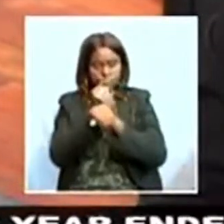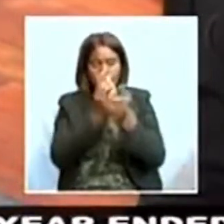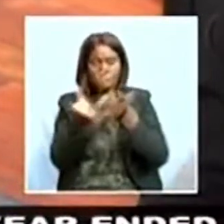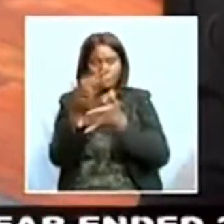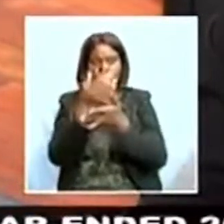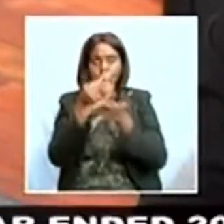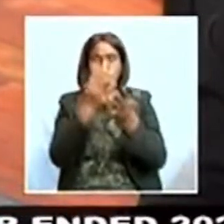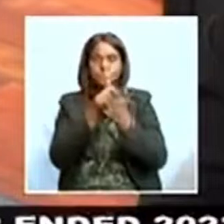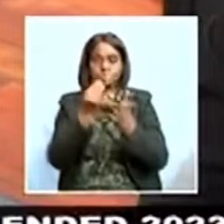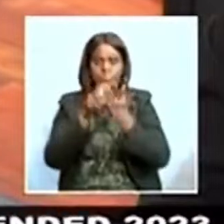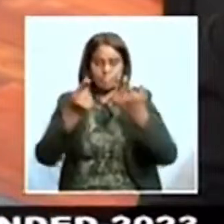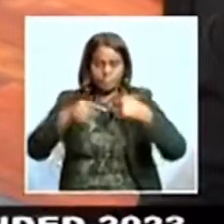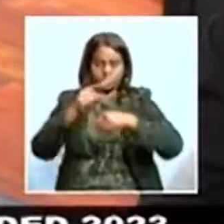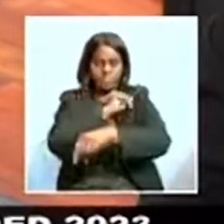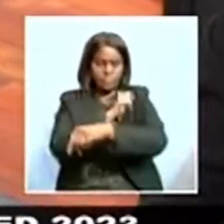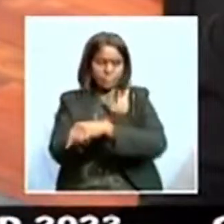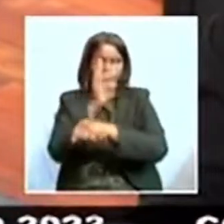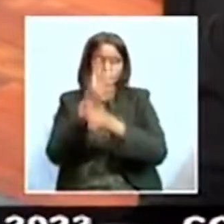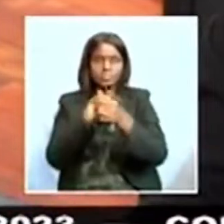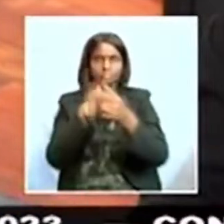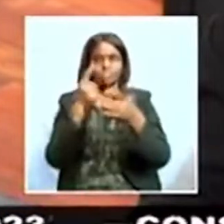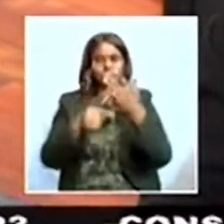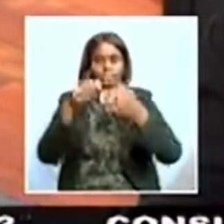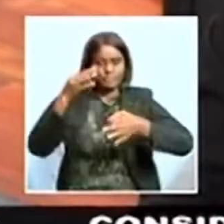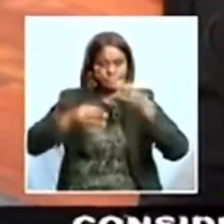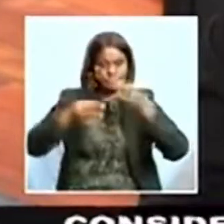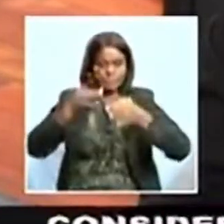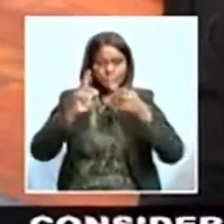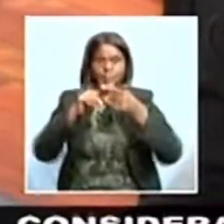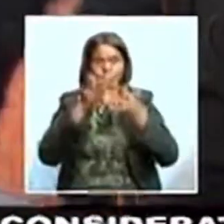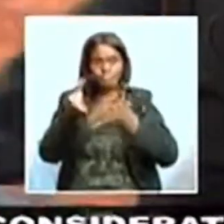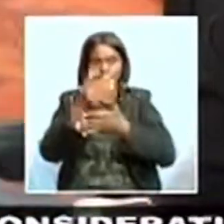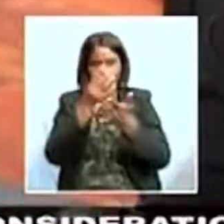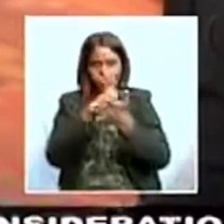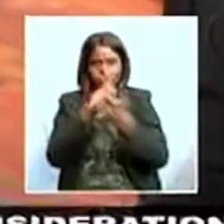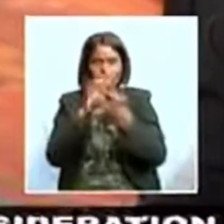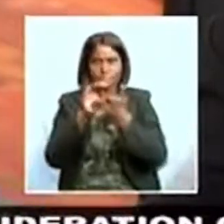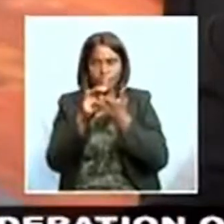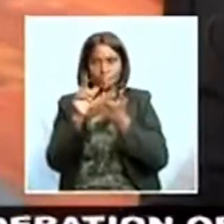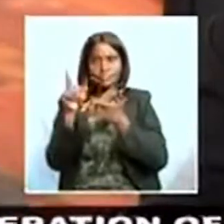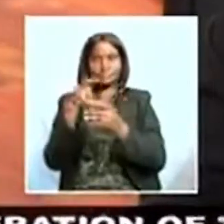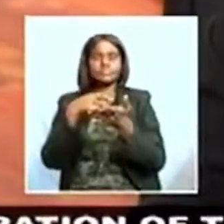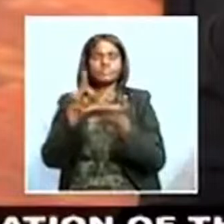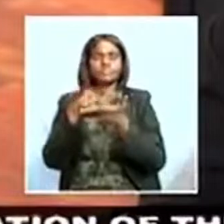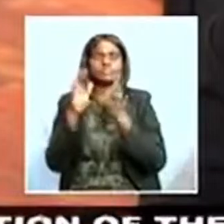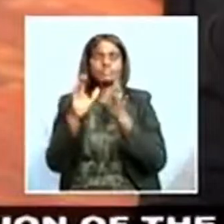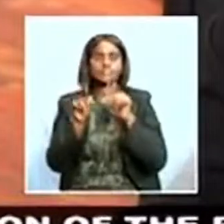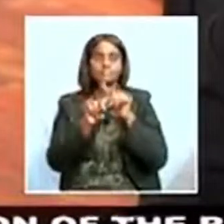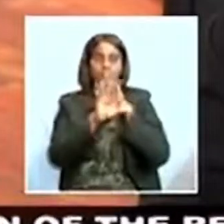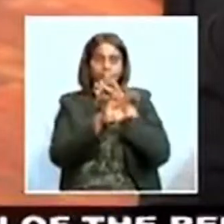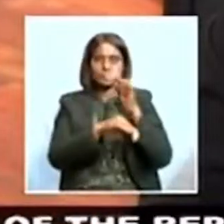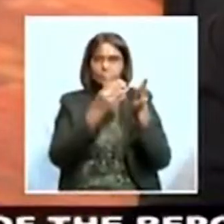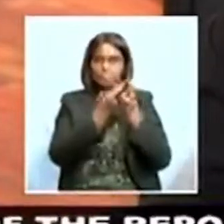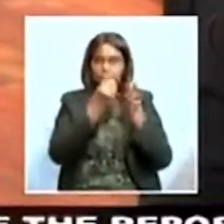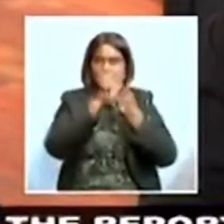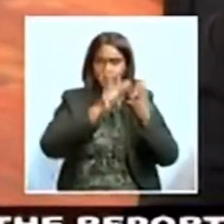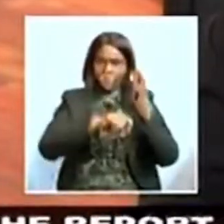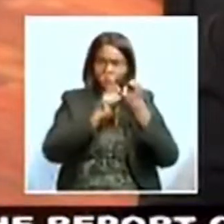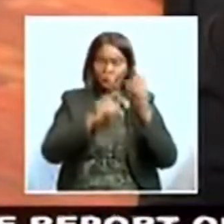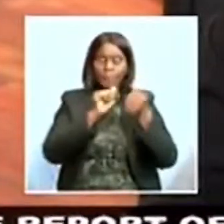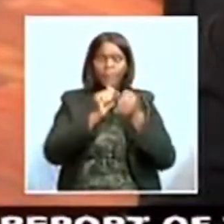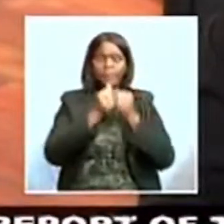revenue, the local authority will engage the court bailiffs to collect funds owed by the ratepayers. Under fees and charges, cause of